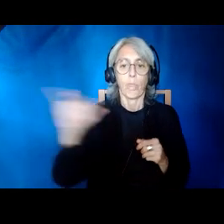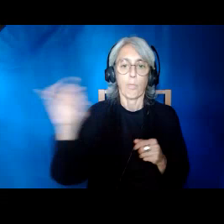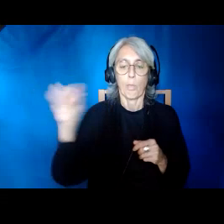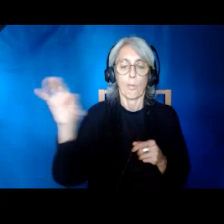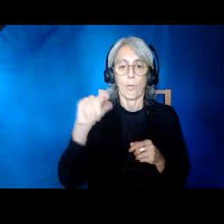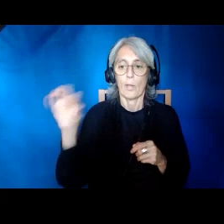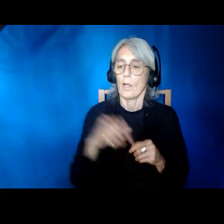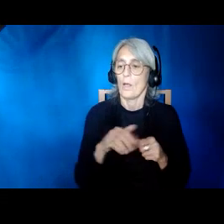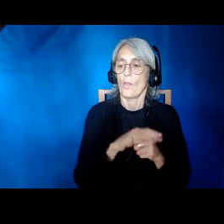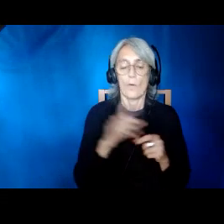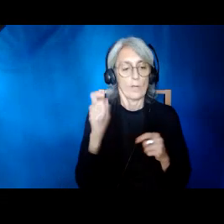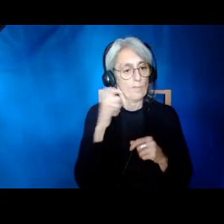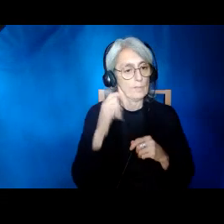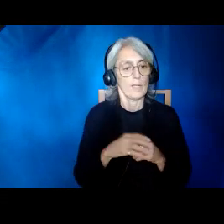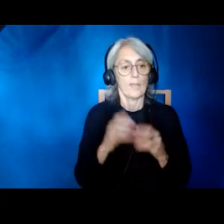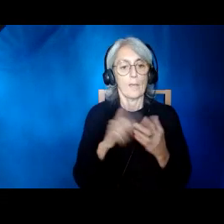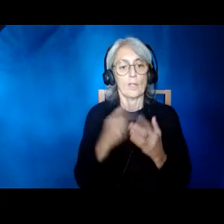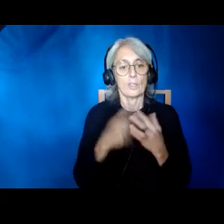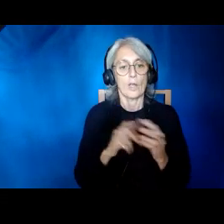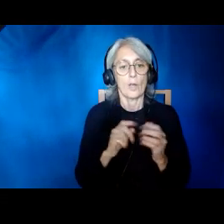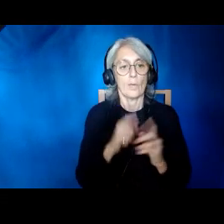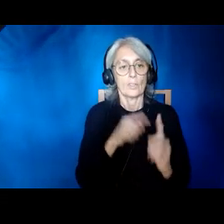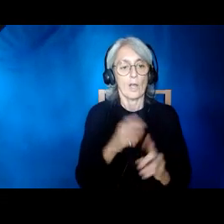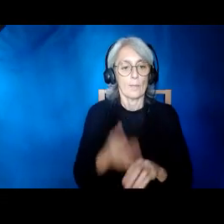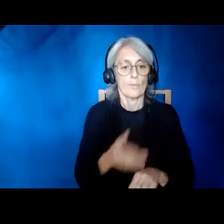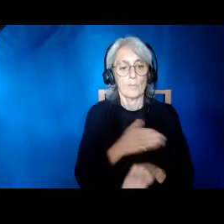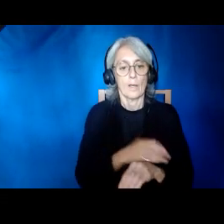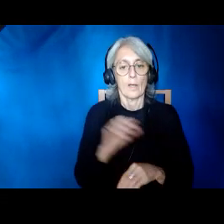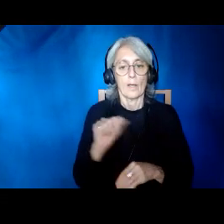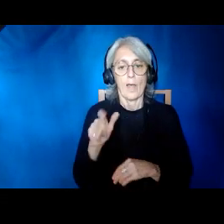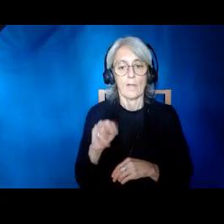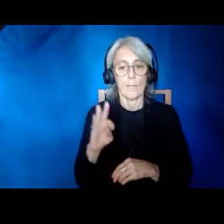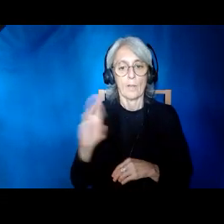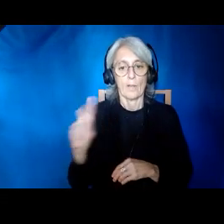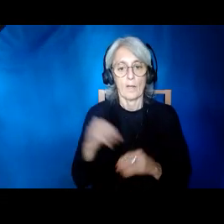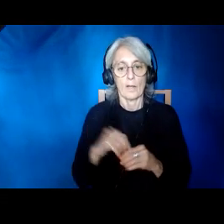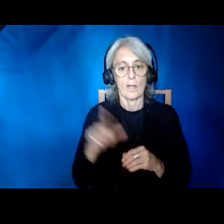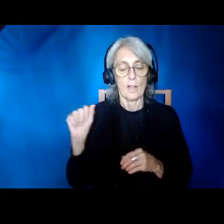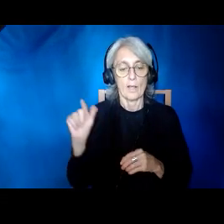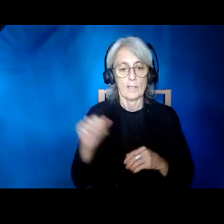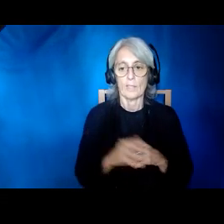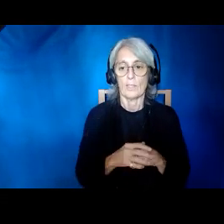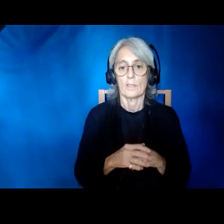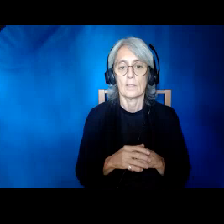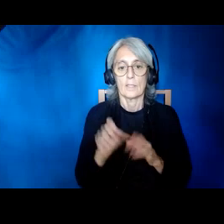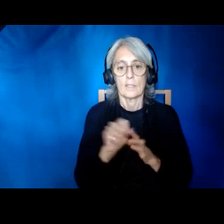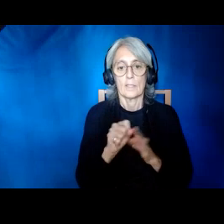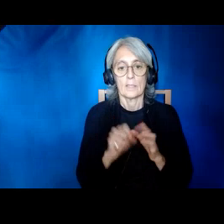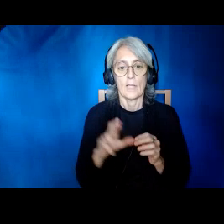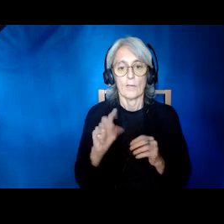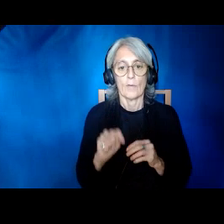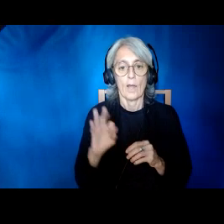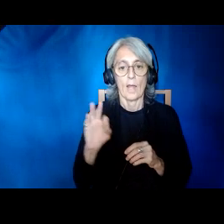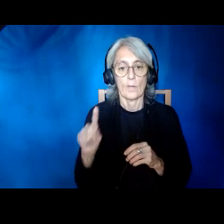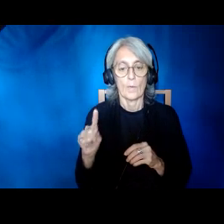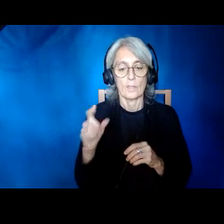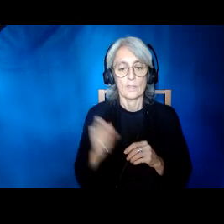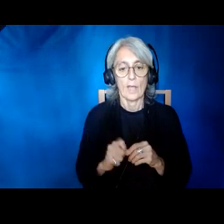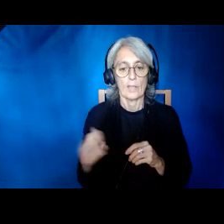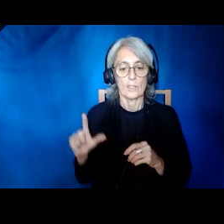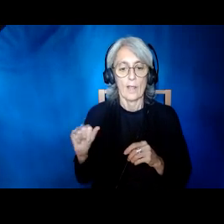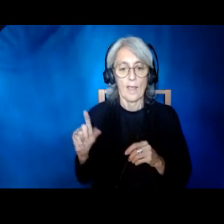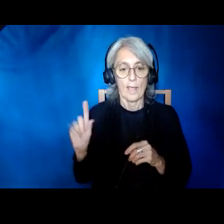initiative begins with targeted improvements on Avalon Boulevard in Los Angeles, State Route 91 in southeastern LA County,